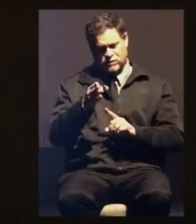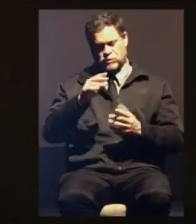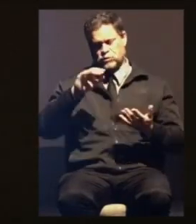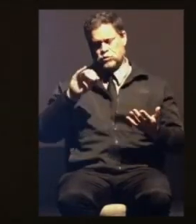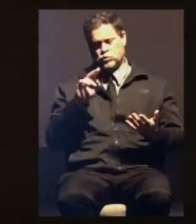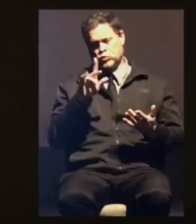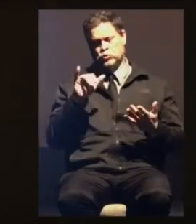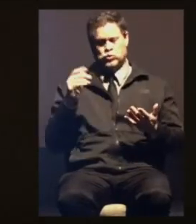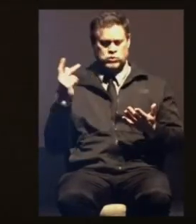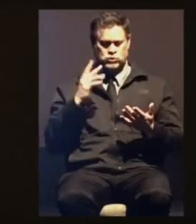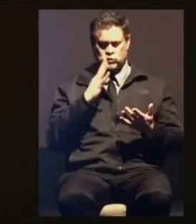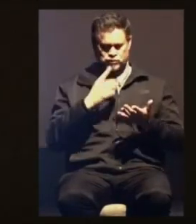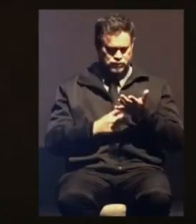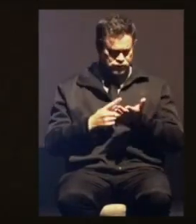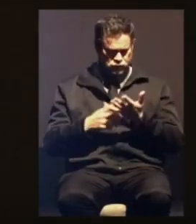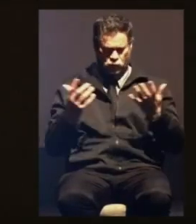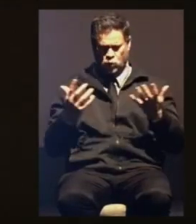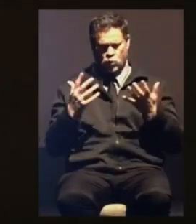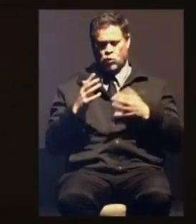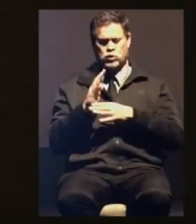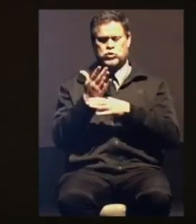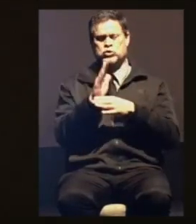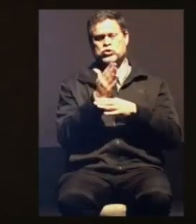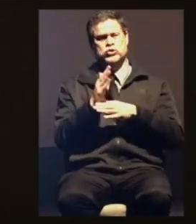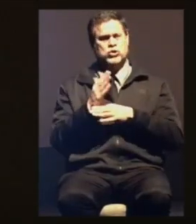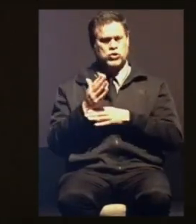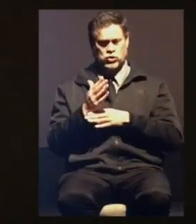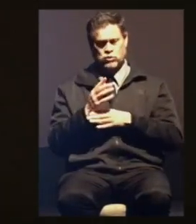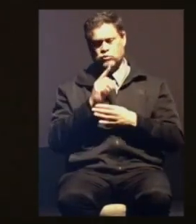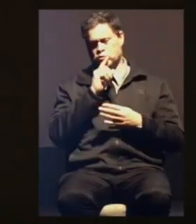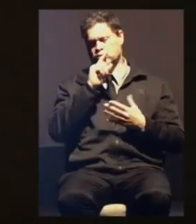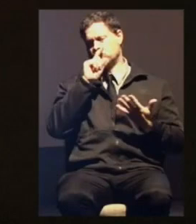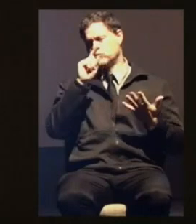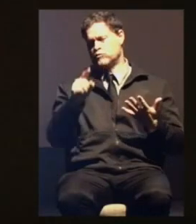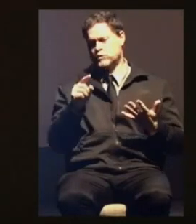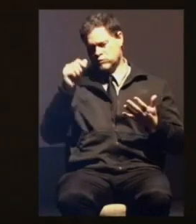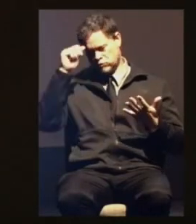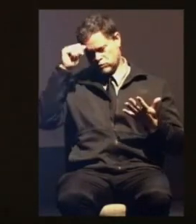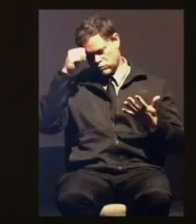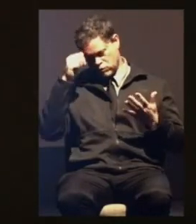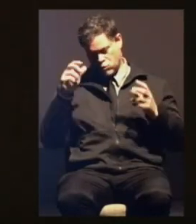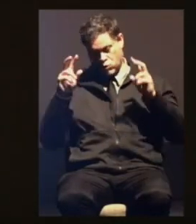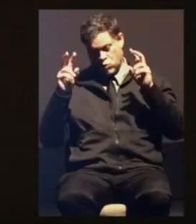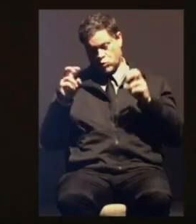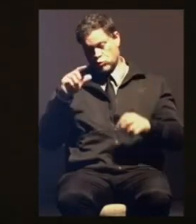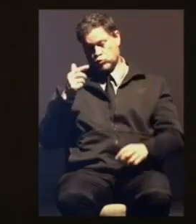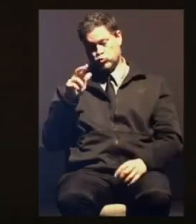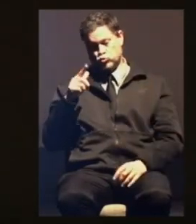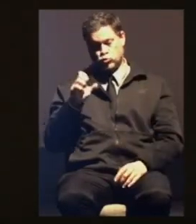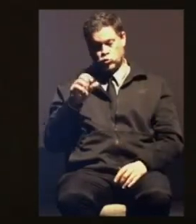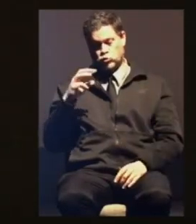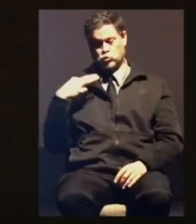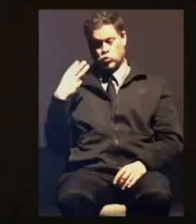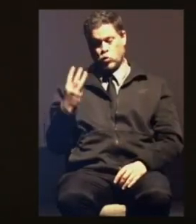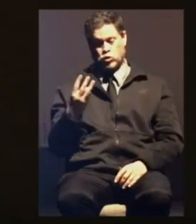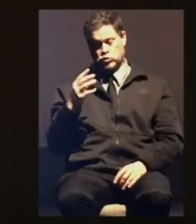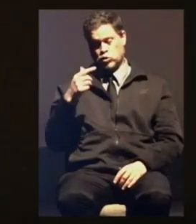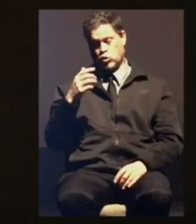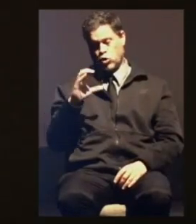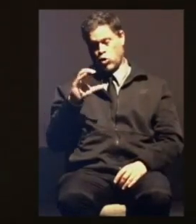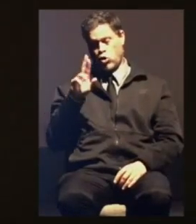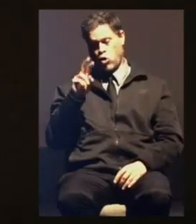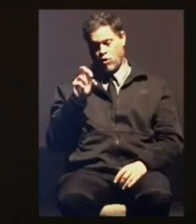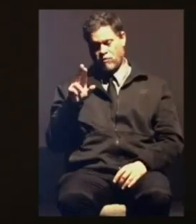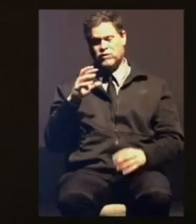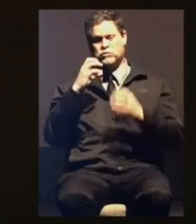Julie and I were talking about what do we want to share, I was really remembering a quote by George Washington Carver, and it really has to do